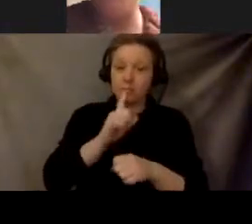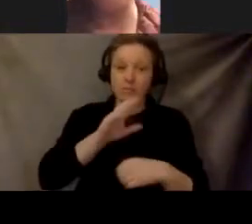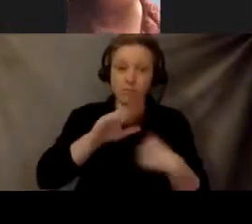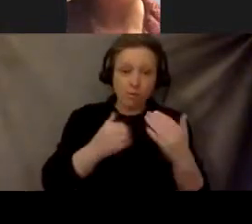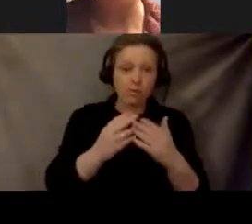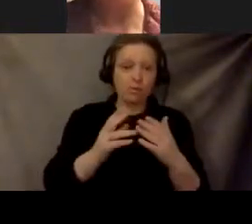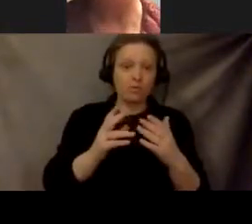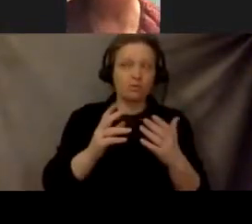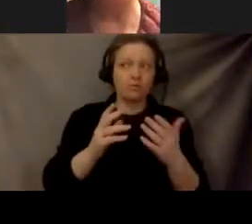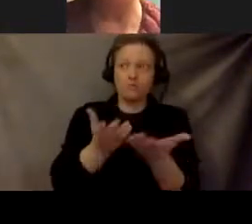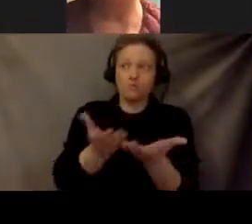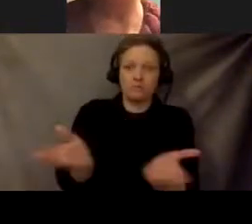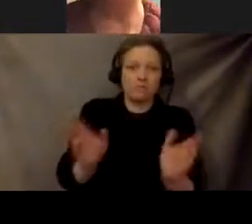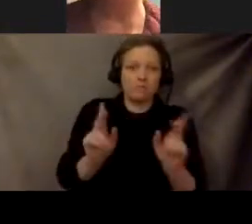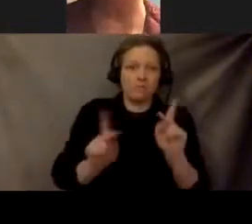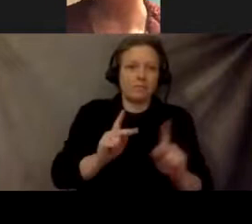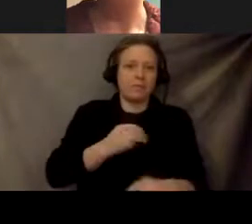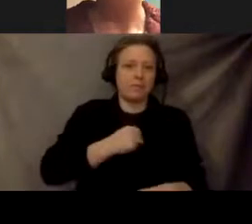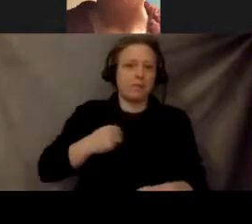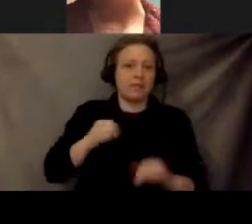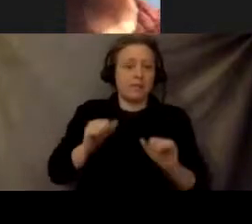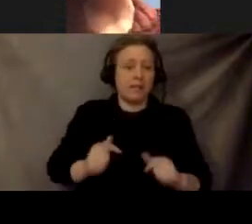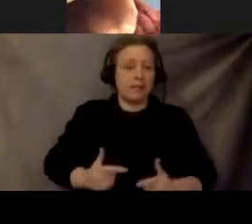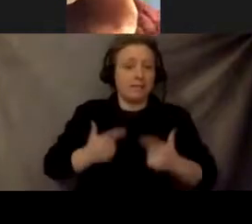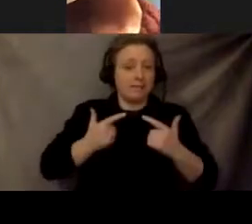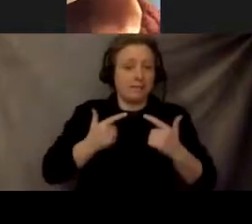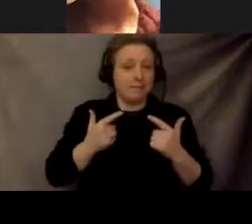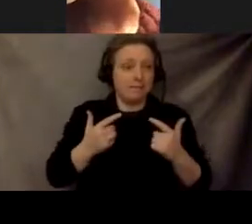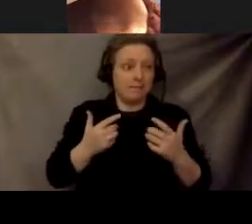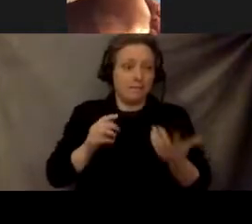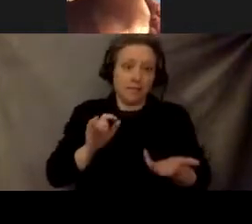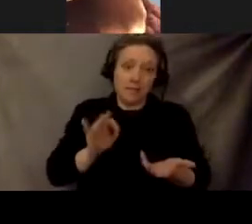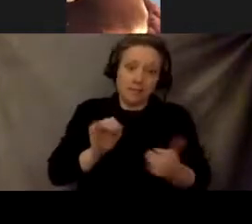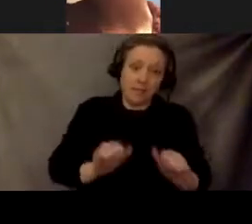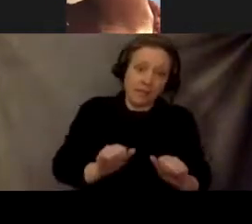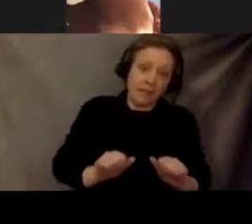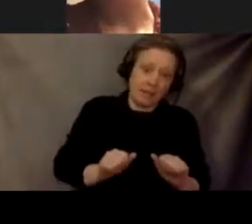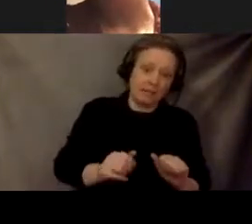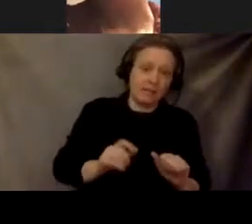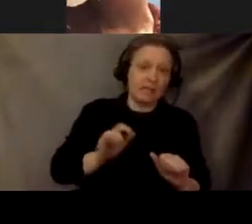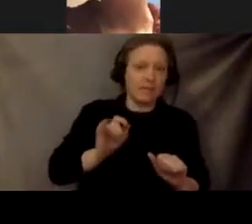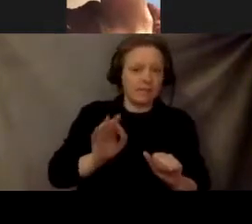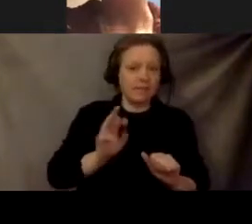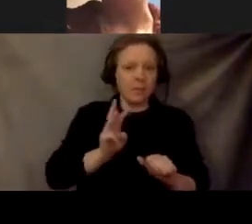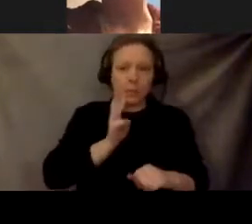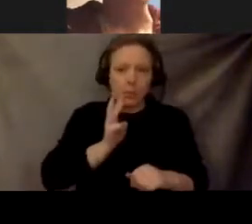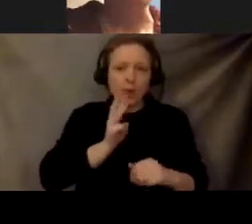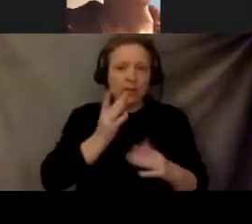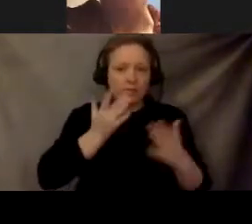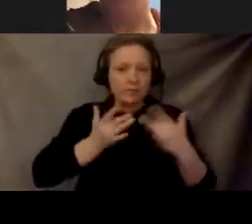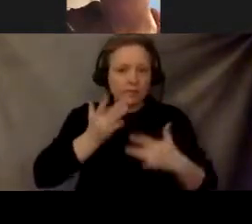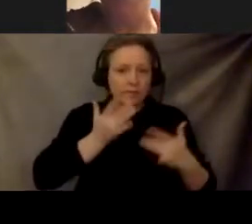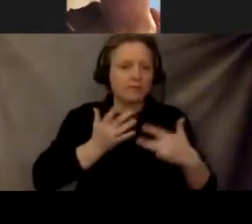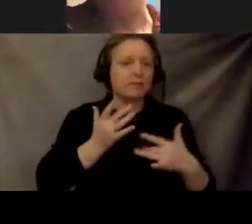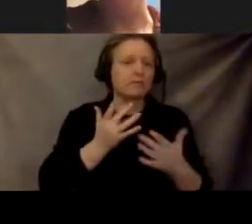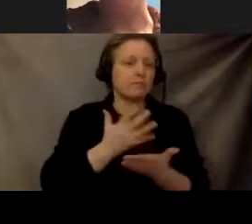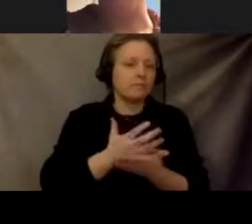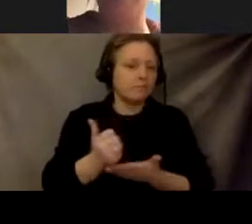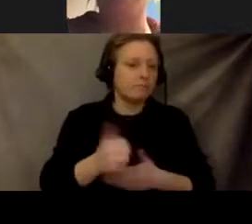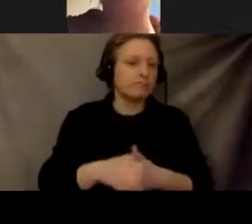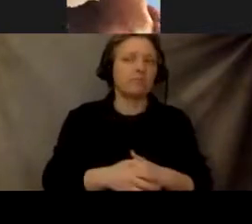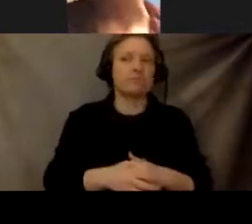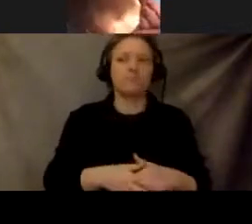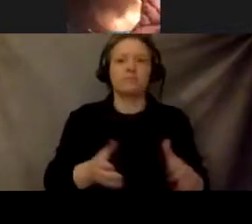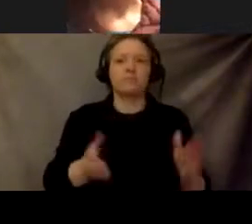live the best that they're able to. We're going to be facing water shortages, more extreme